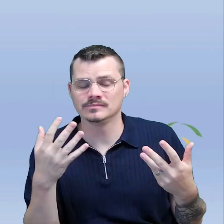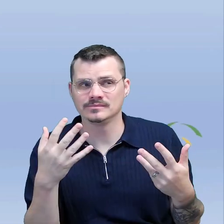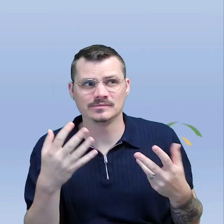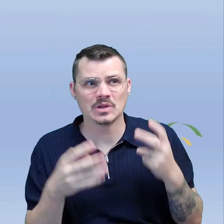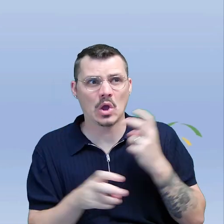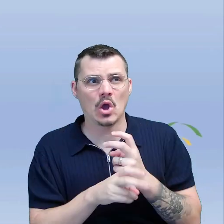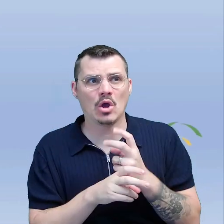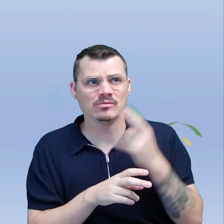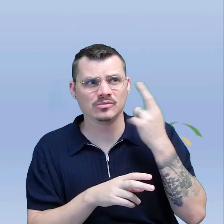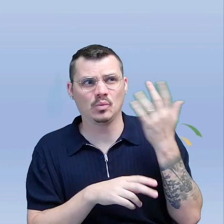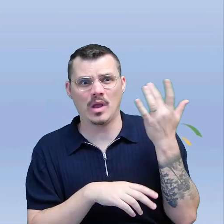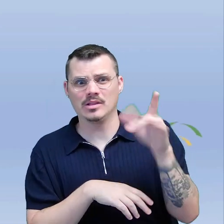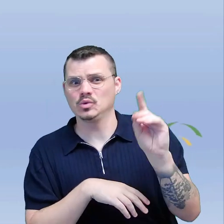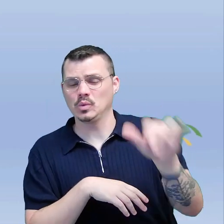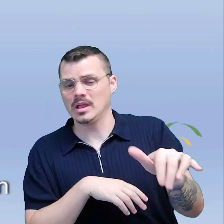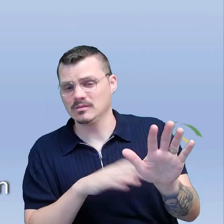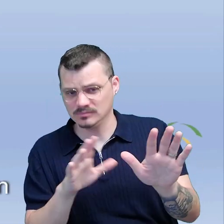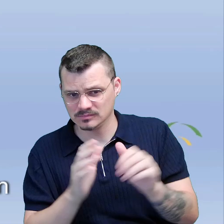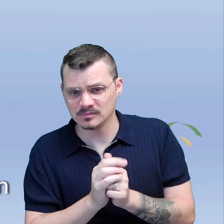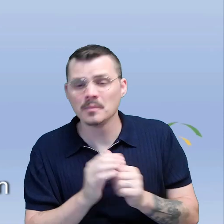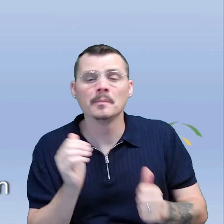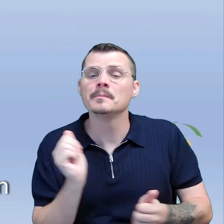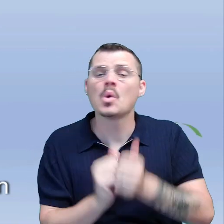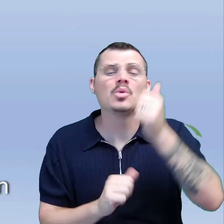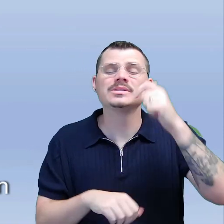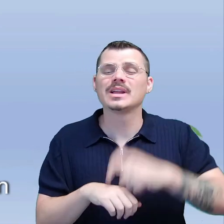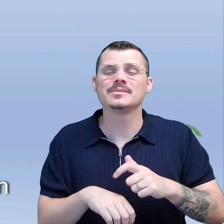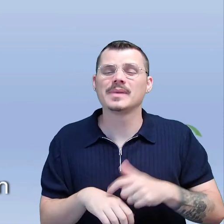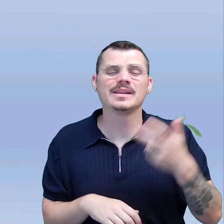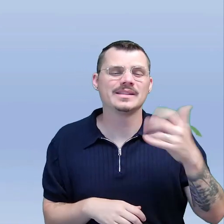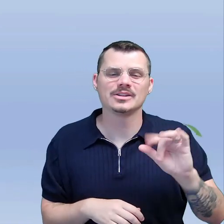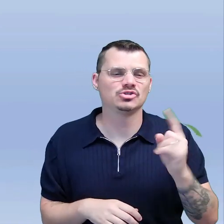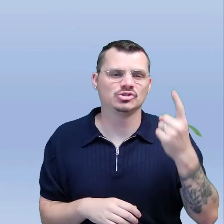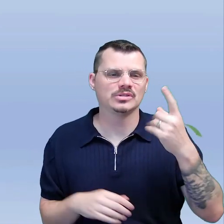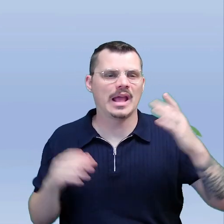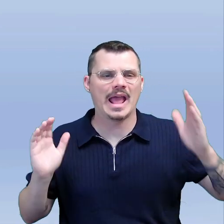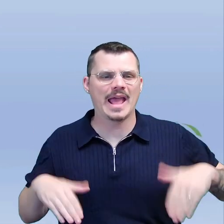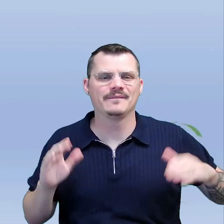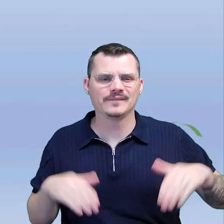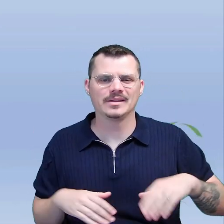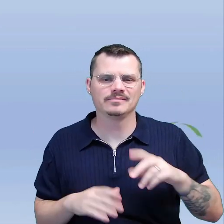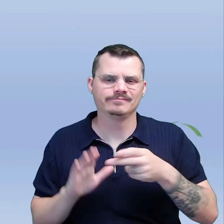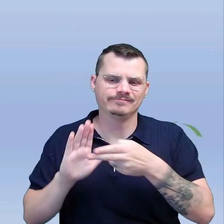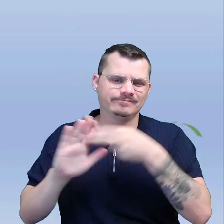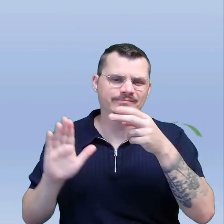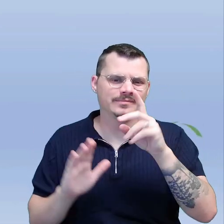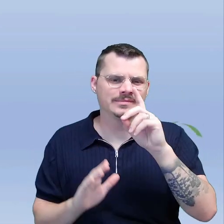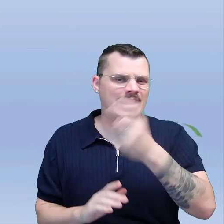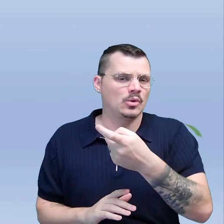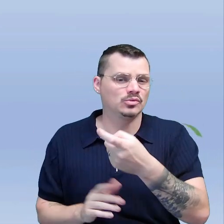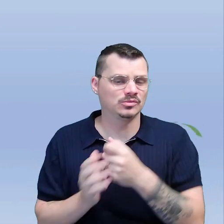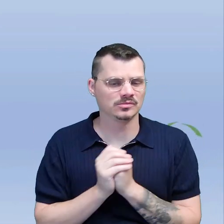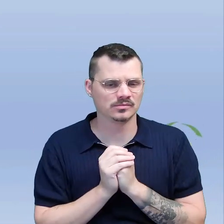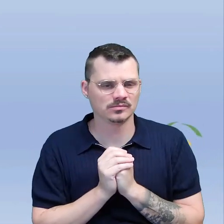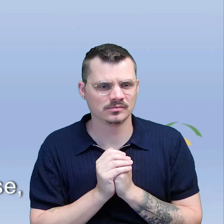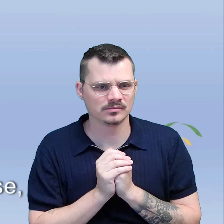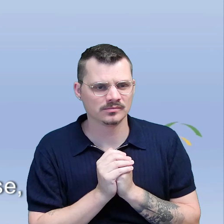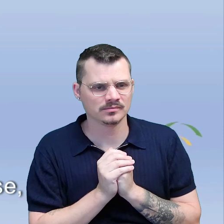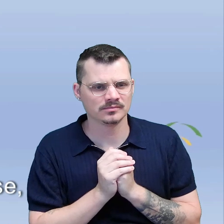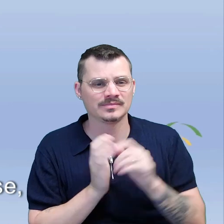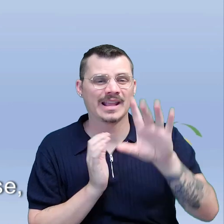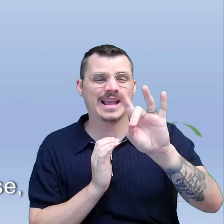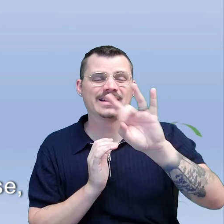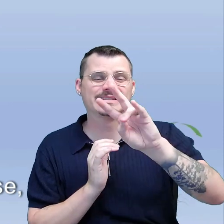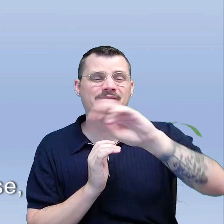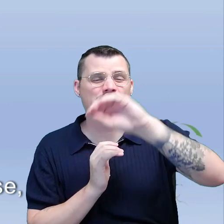hard to fathom reasons. Most of the time, they simply hadn't been diagnosed. 87% had